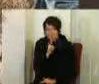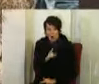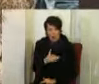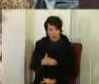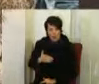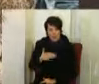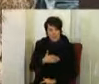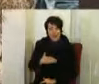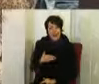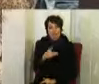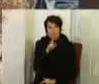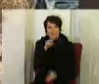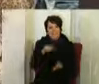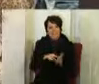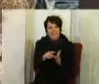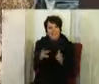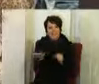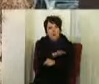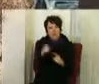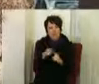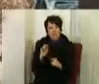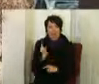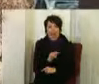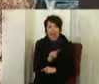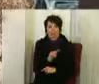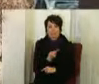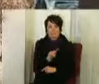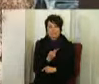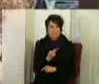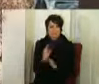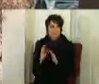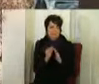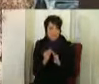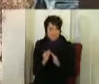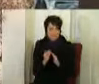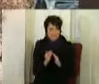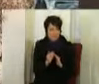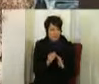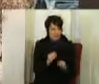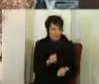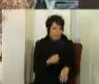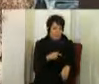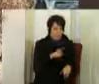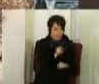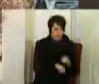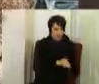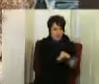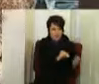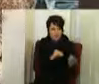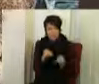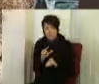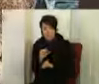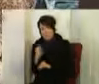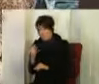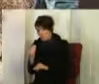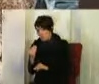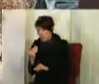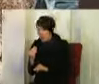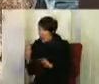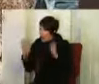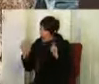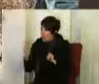to us in the year 2013 as we move on into 2014. So I sincerely hope that you will engage